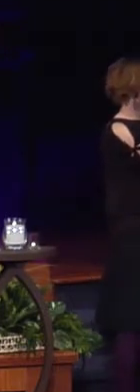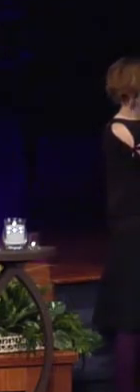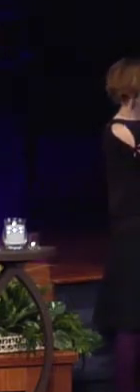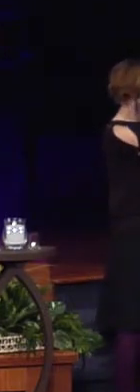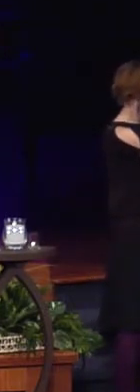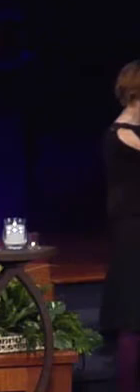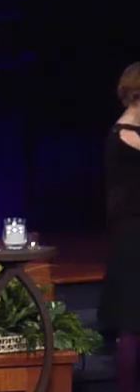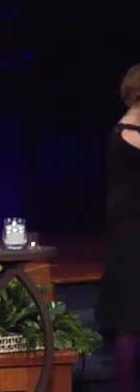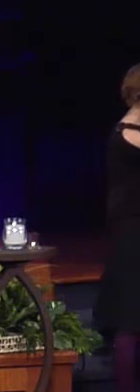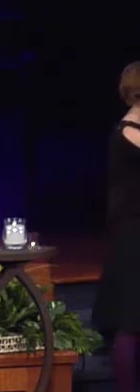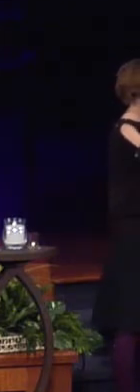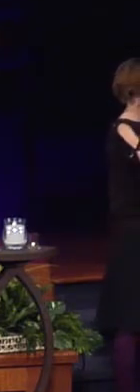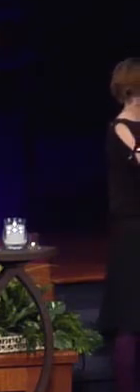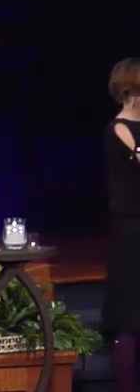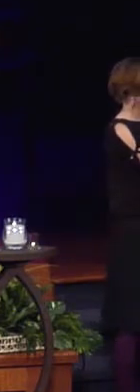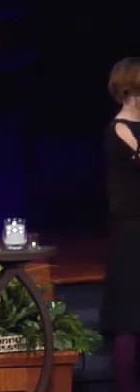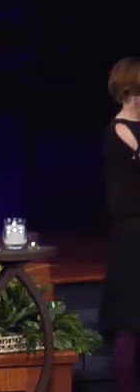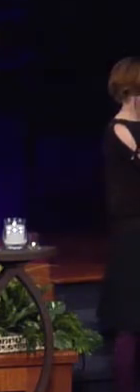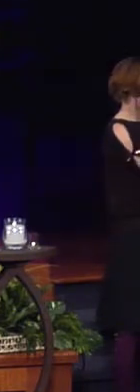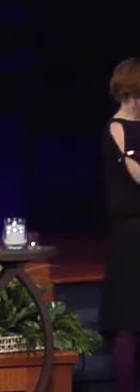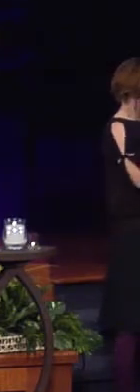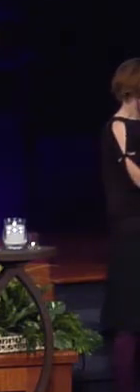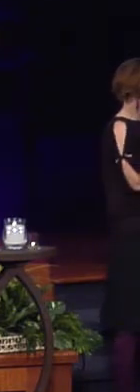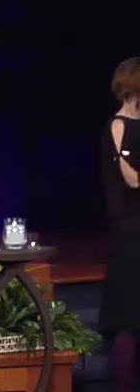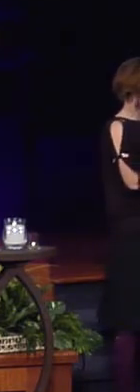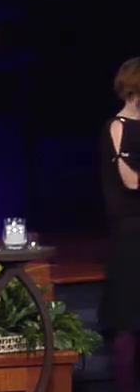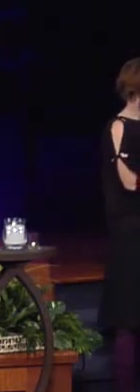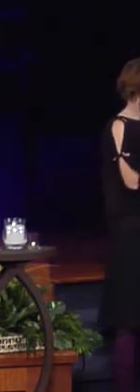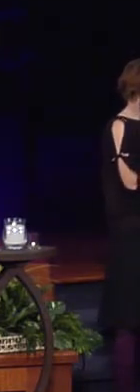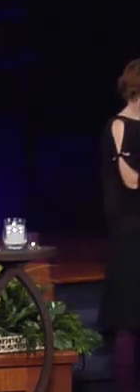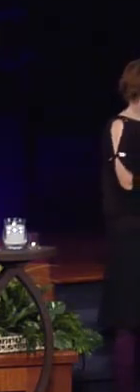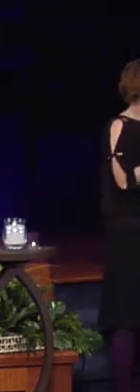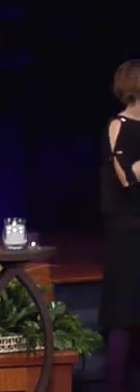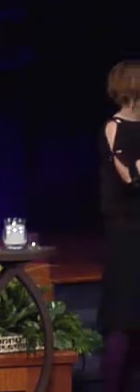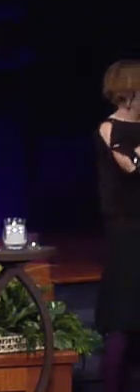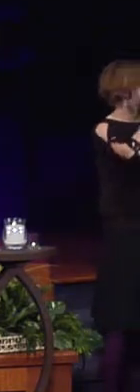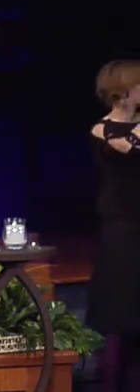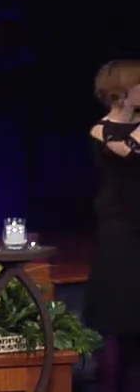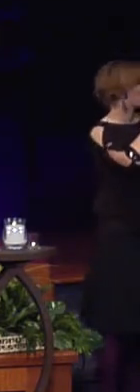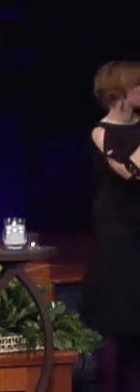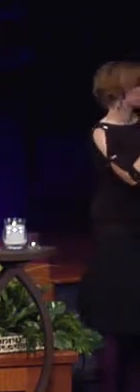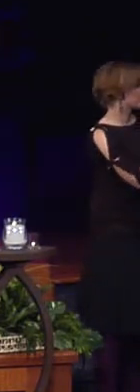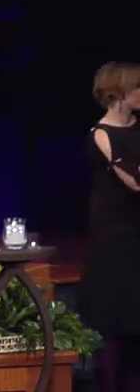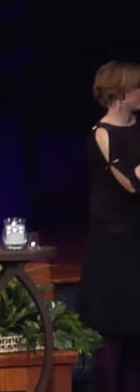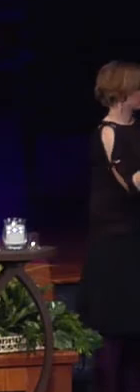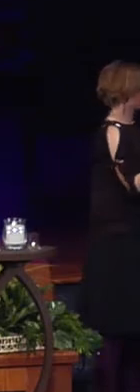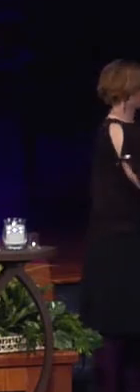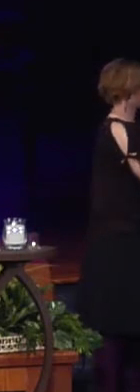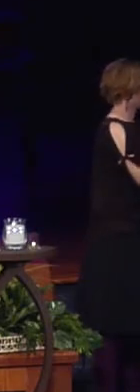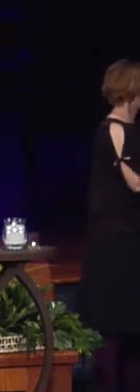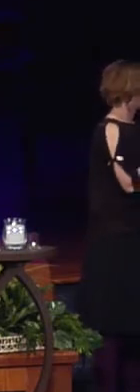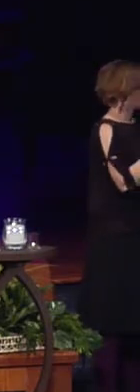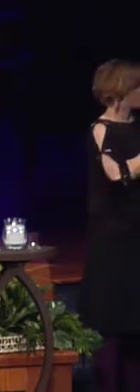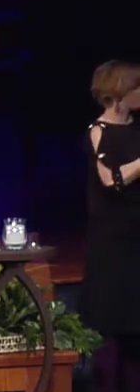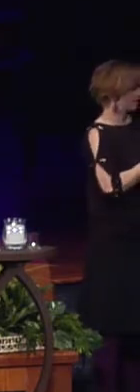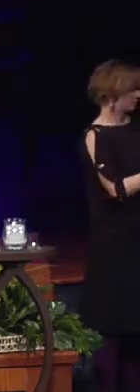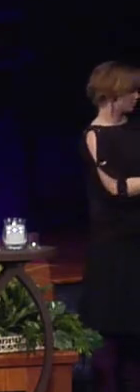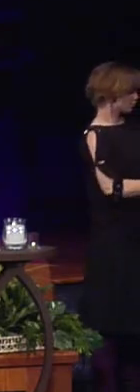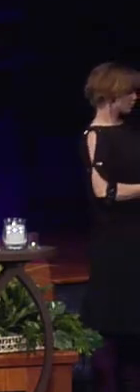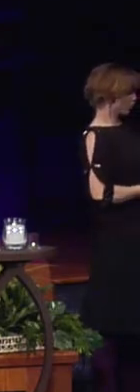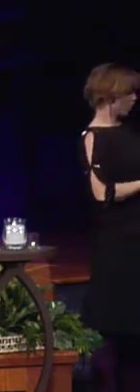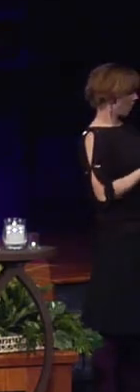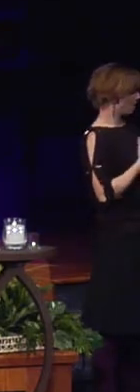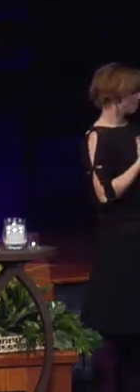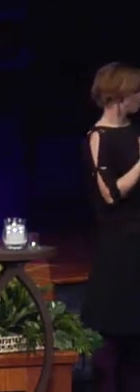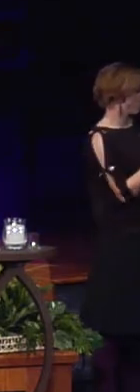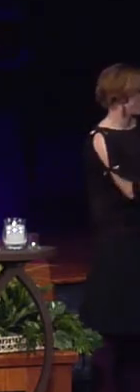he embraced Jesus' message, and he came up with something he called satyagraha, which meant soul force. It was that practice of